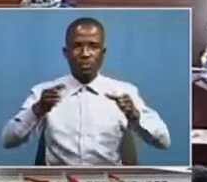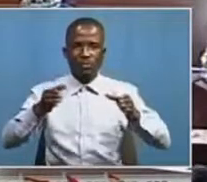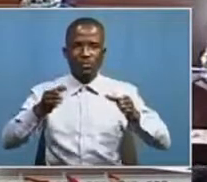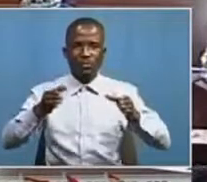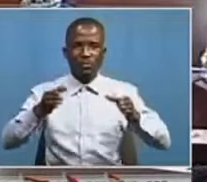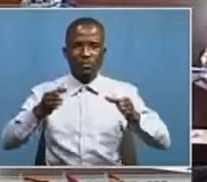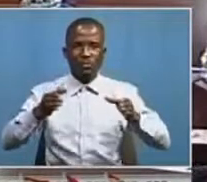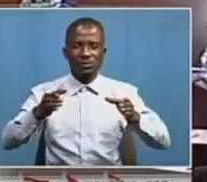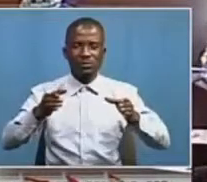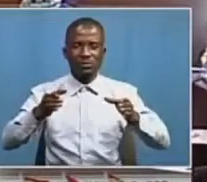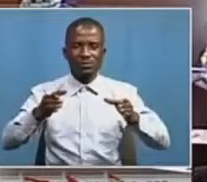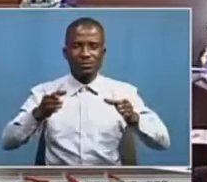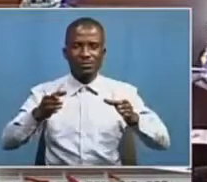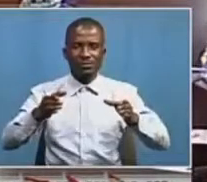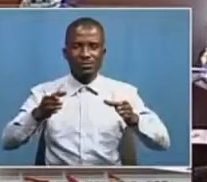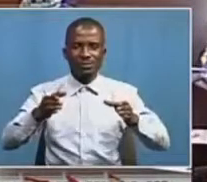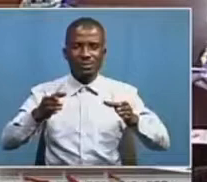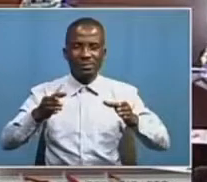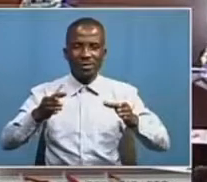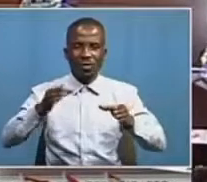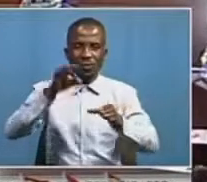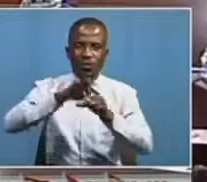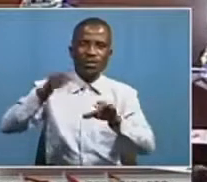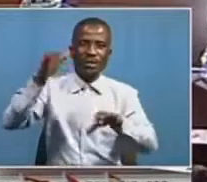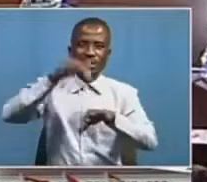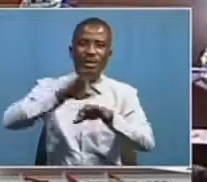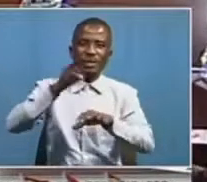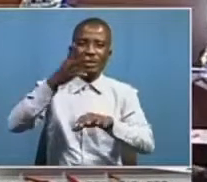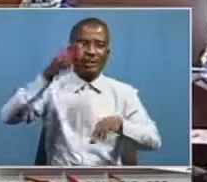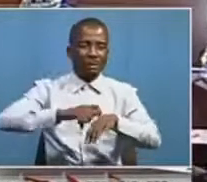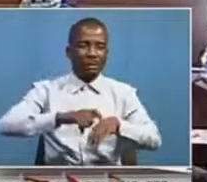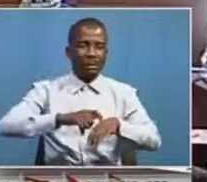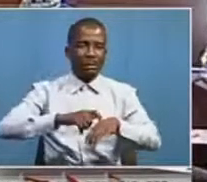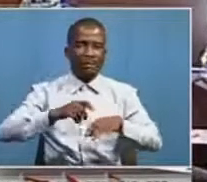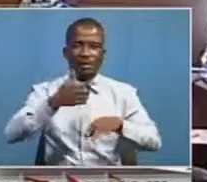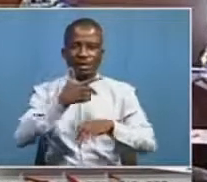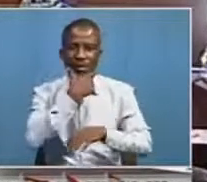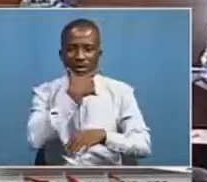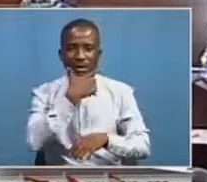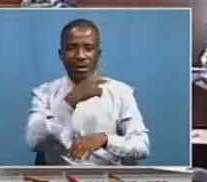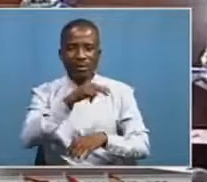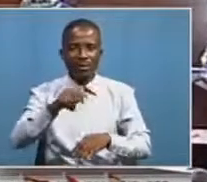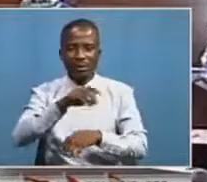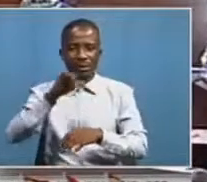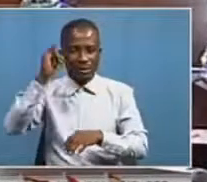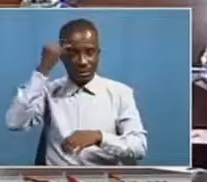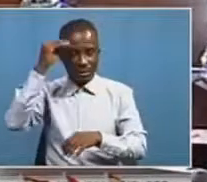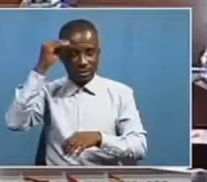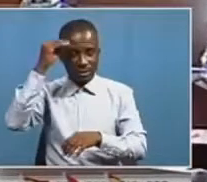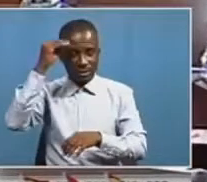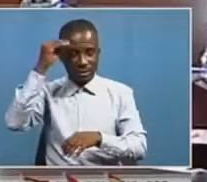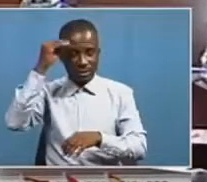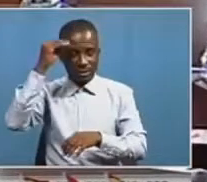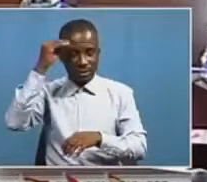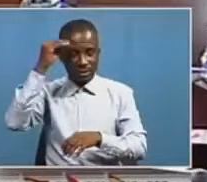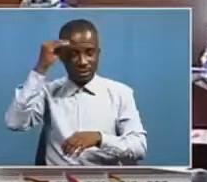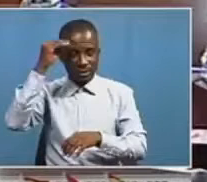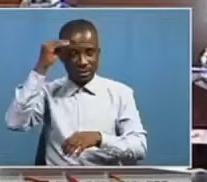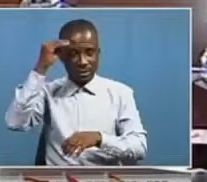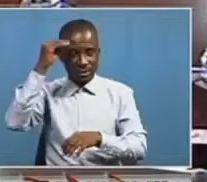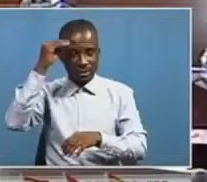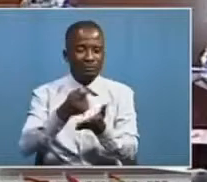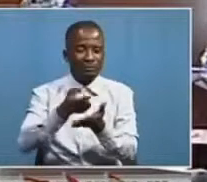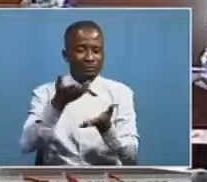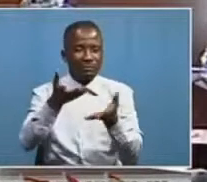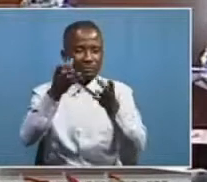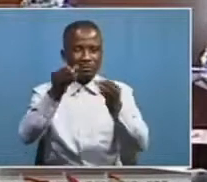to order a rerun between the petitioner and second respondent on account of the alleged effect of these